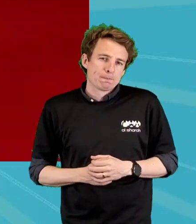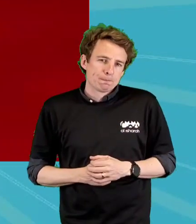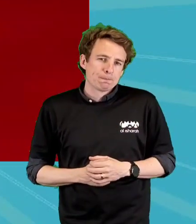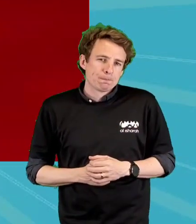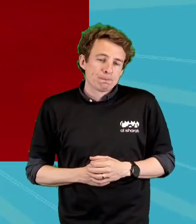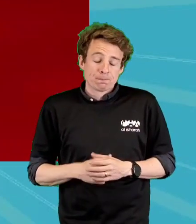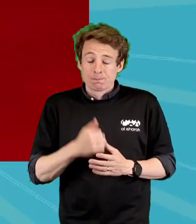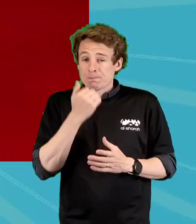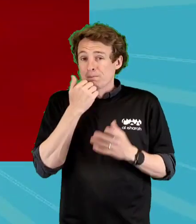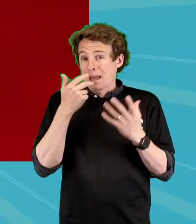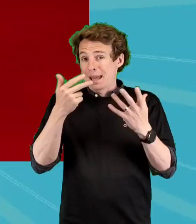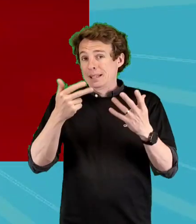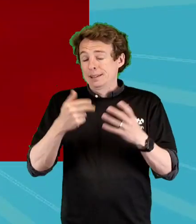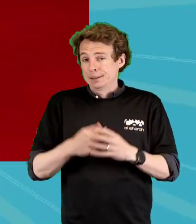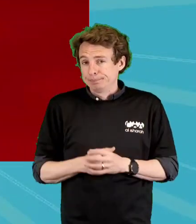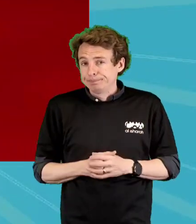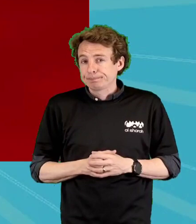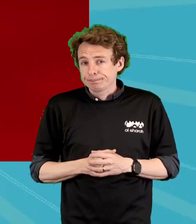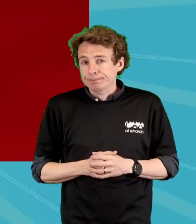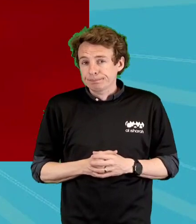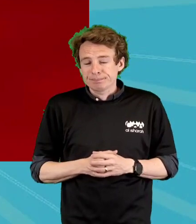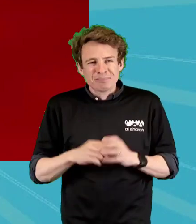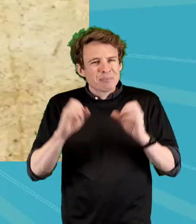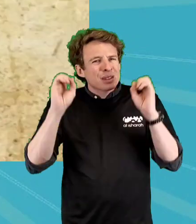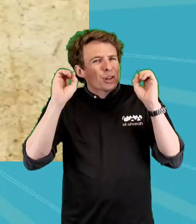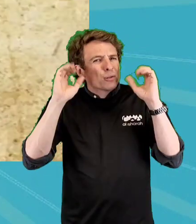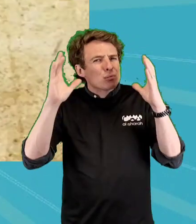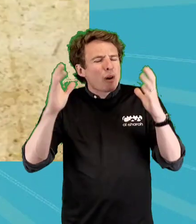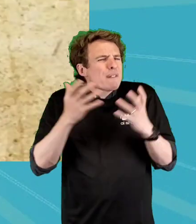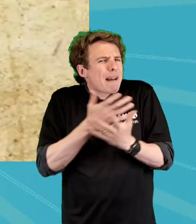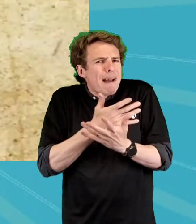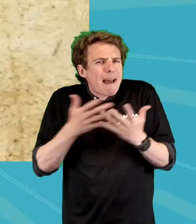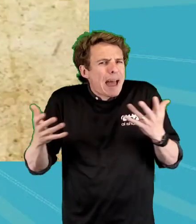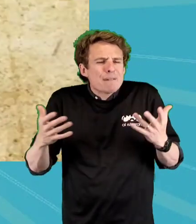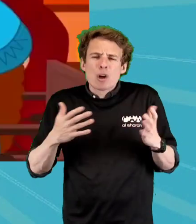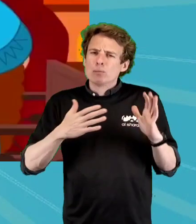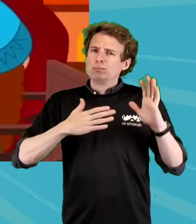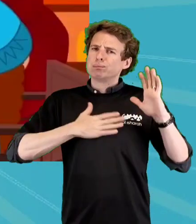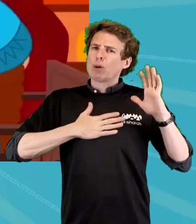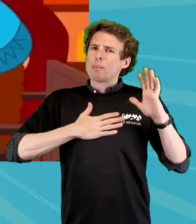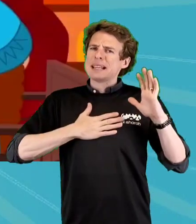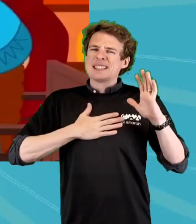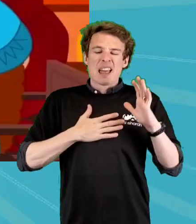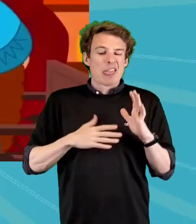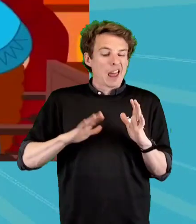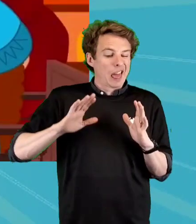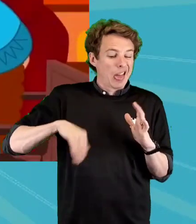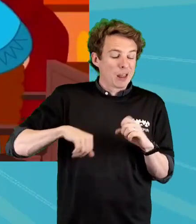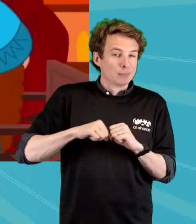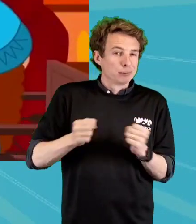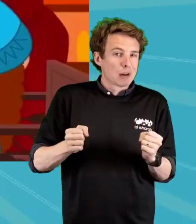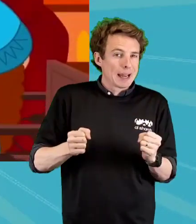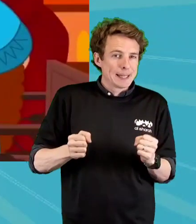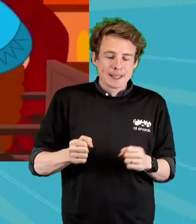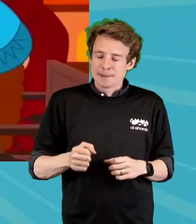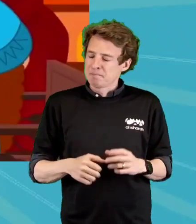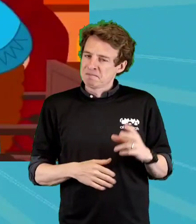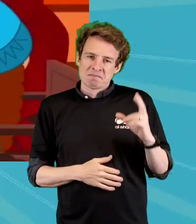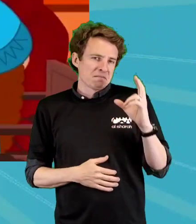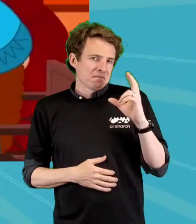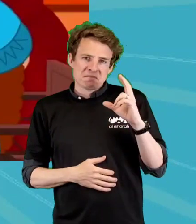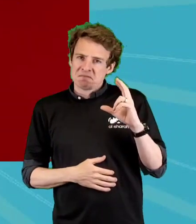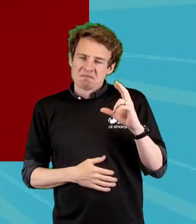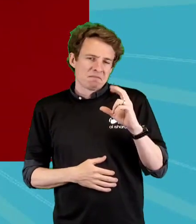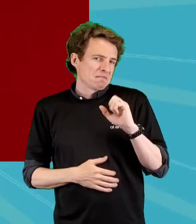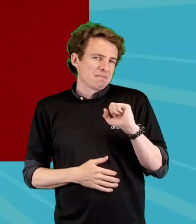lifetime? Abu Sufyan said no. Number 8. Did the Prophet ever break his